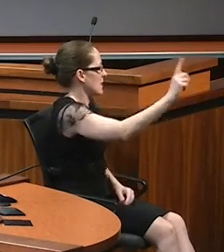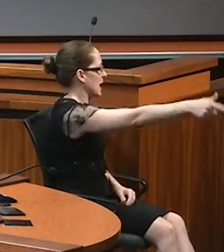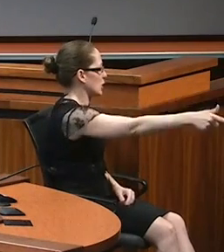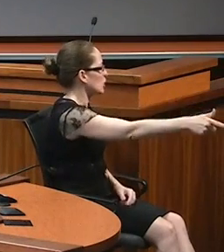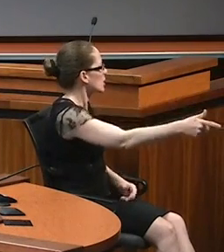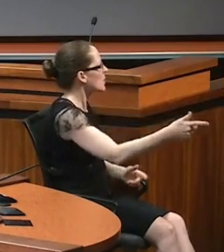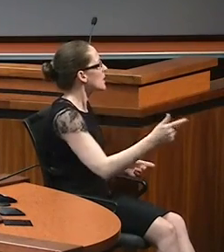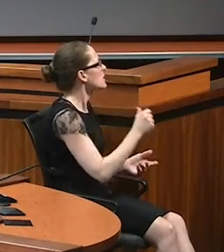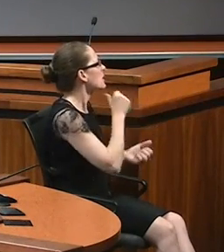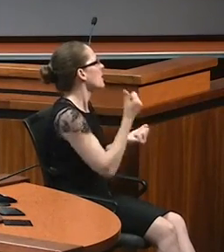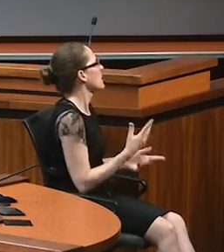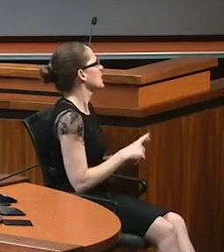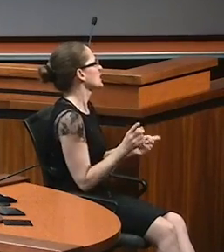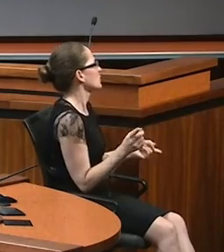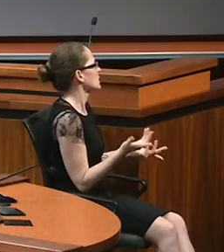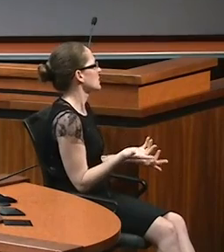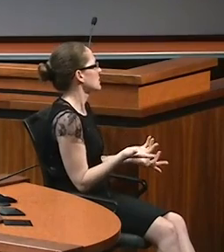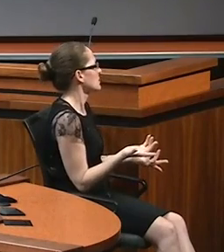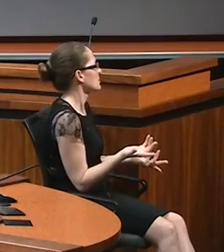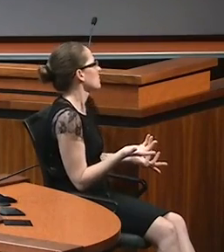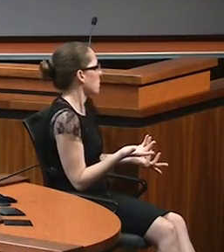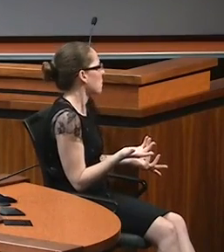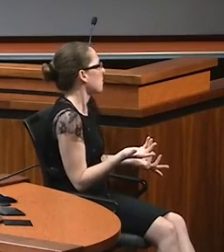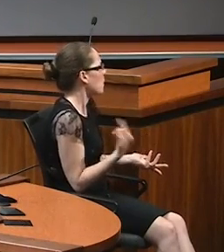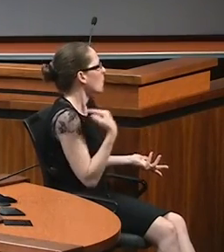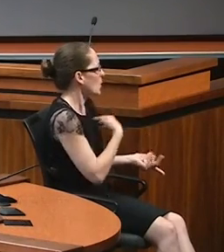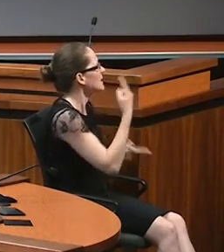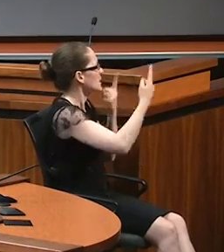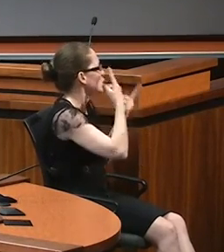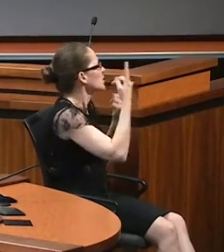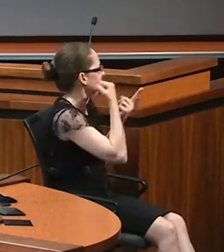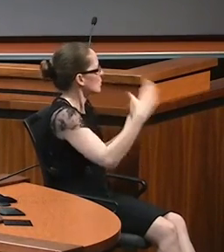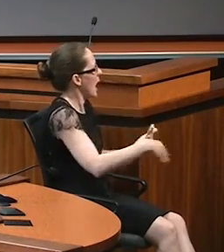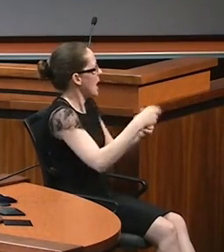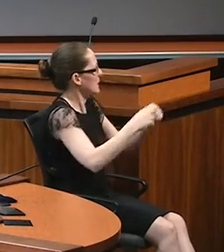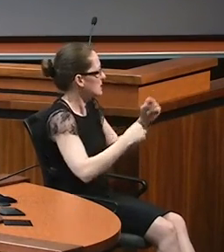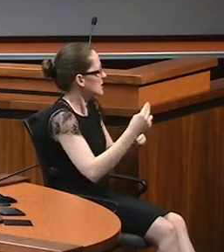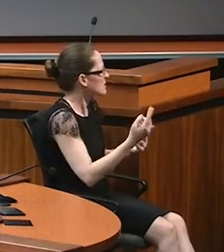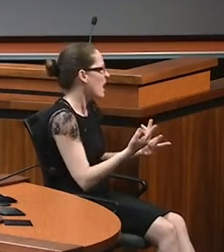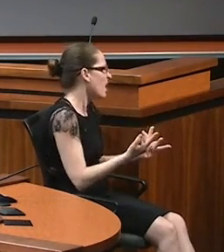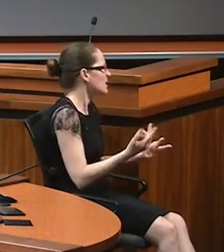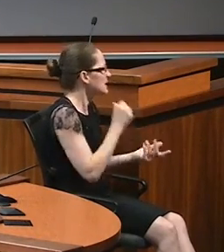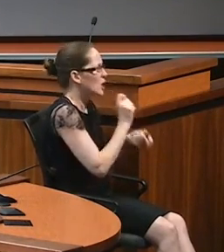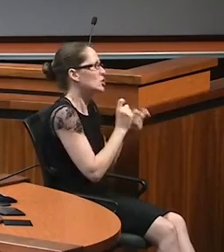of the hydrology and how much water came off. But our model, and one thing our model can do, if there was a change in infrastructure, if a building